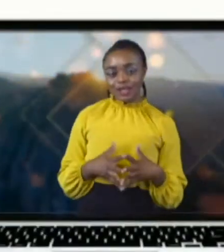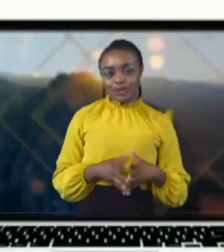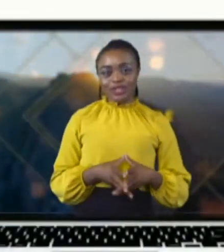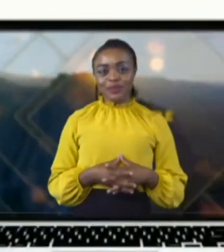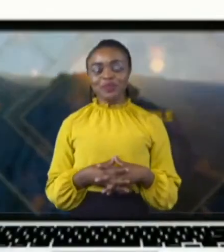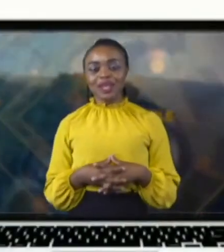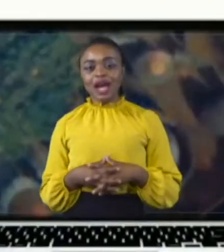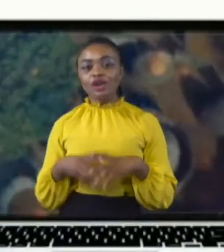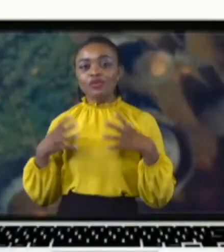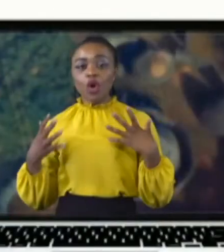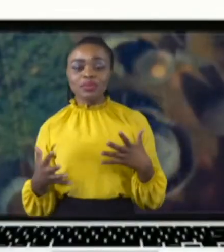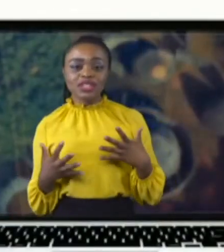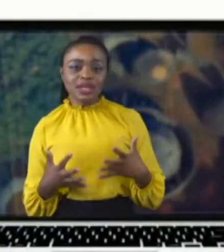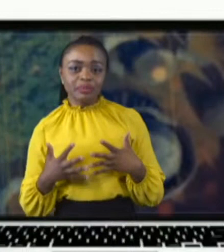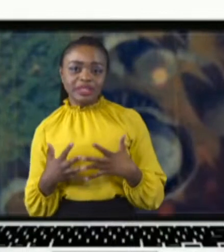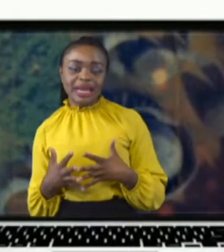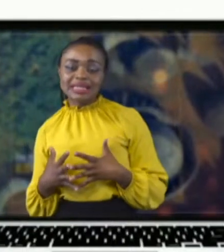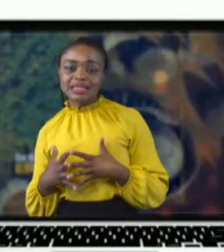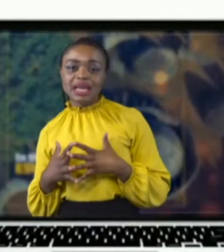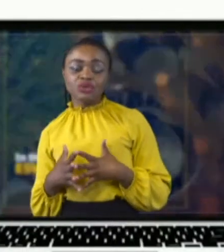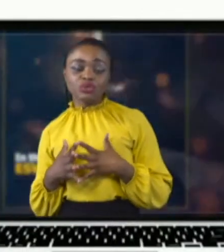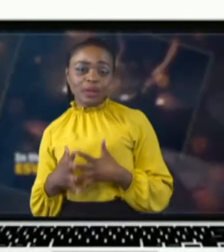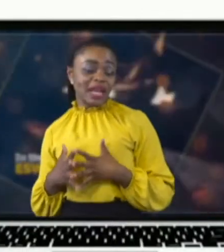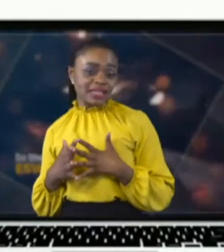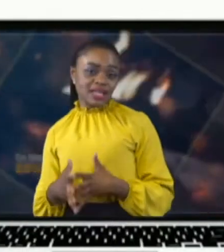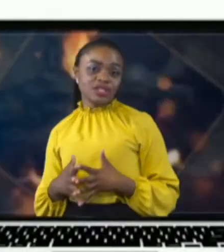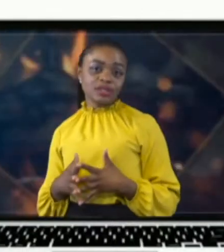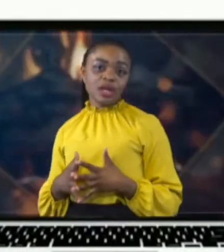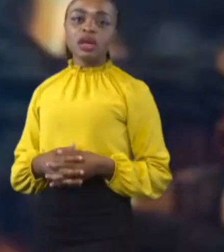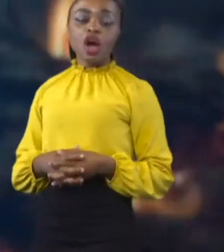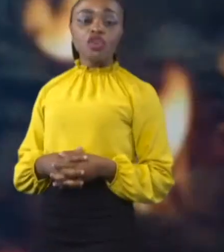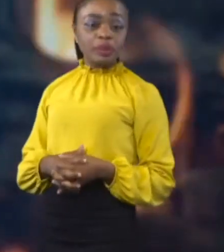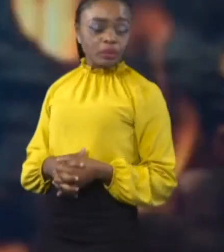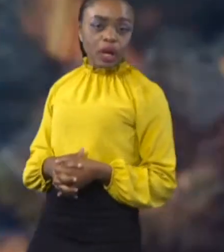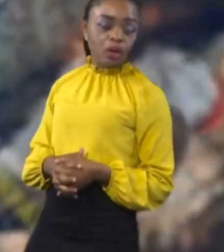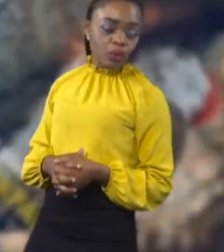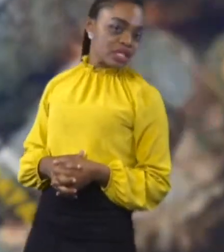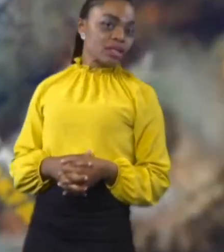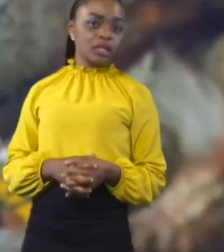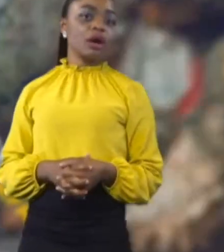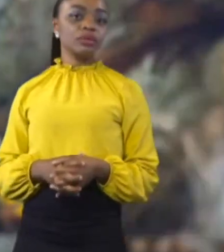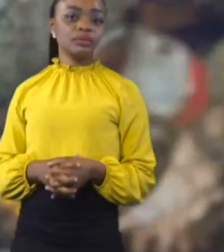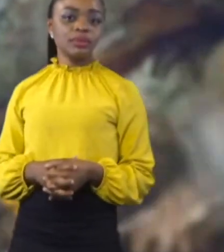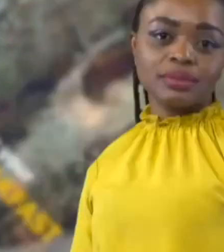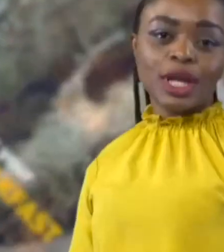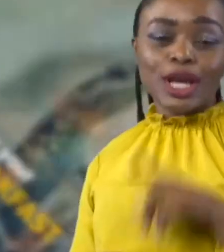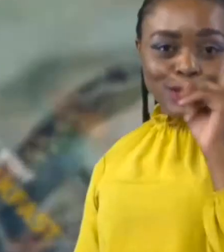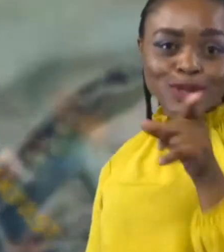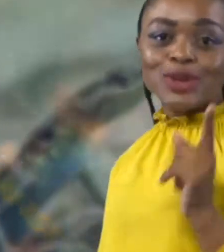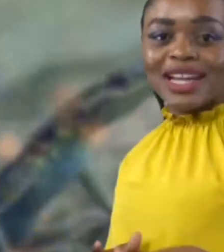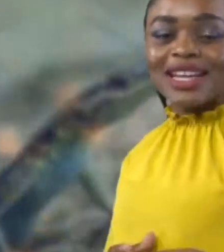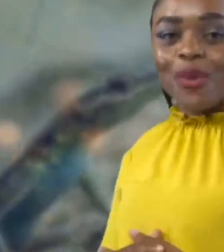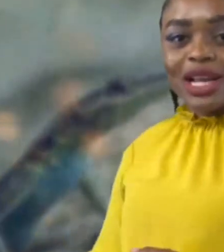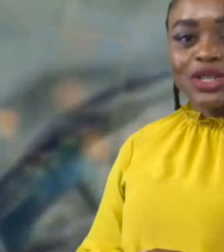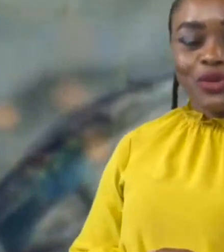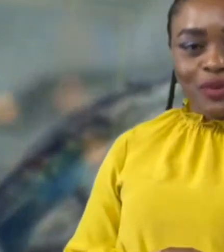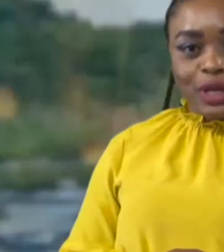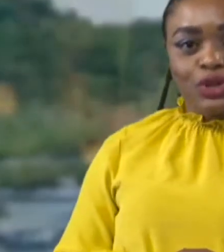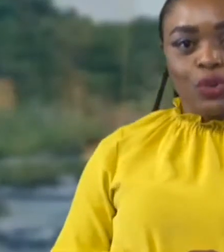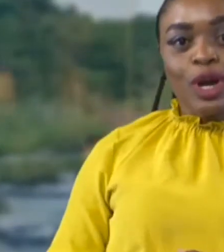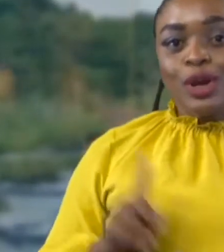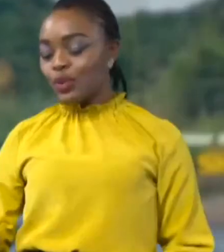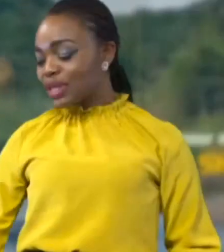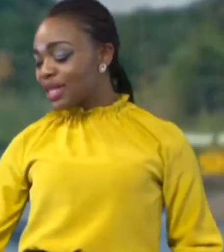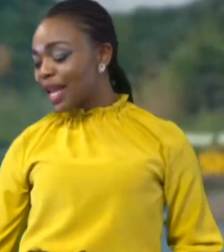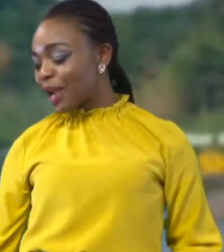the change in technology, out-of-home digital media is designed to grab the attention of people who are always on the go. You can now watch your